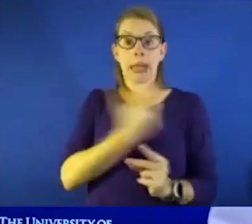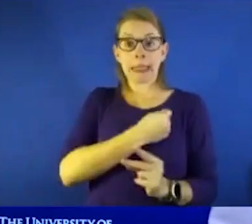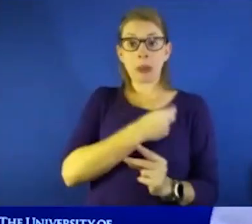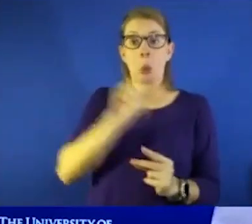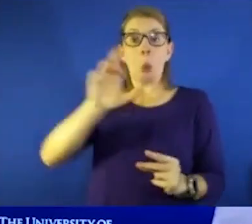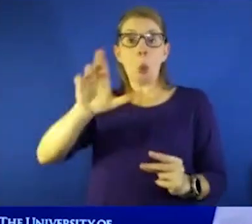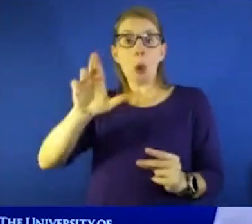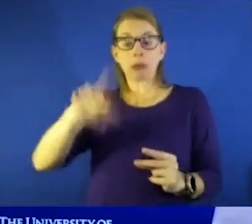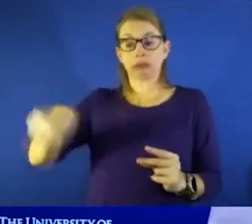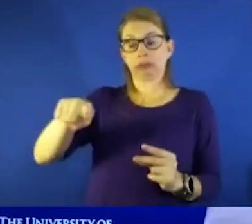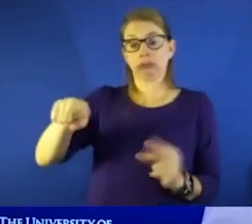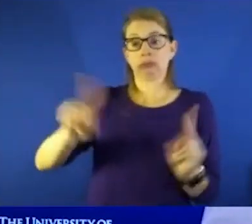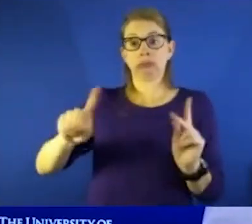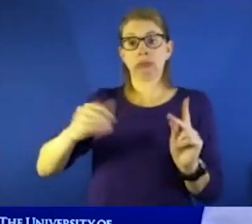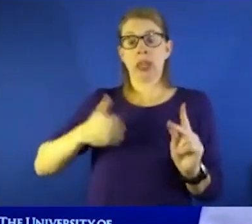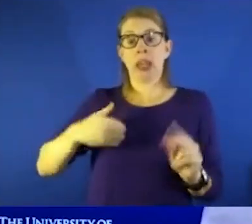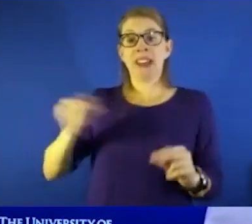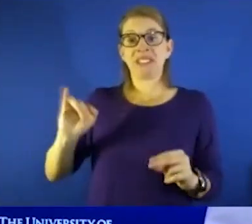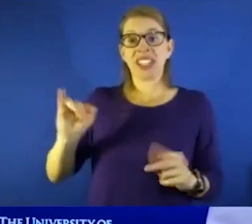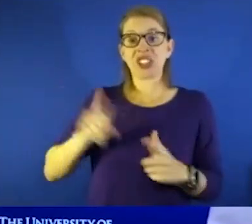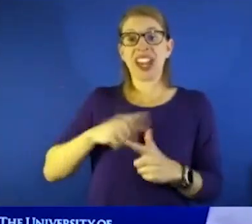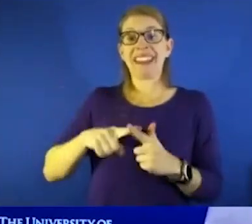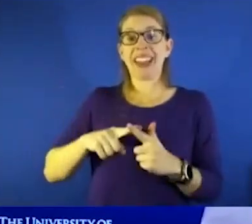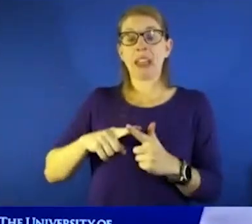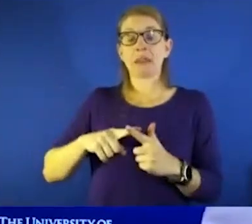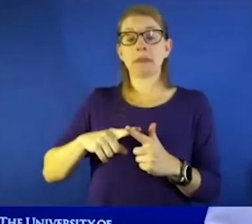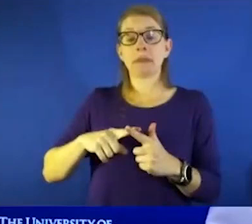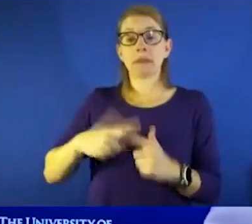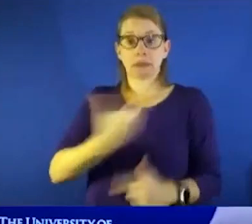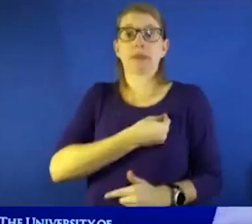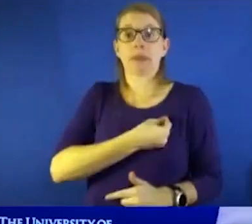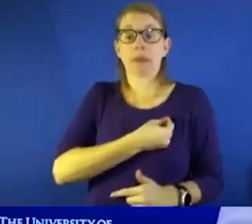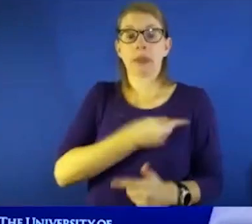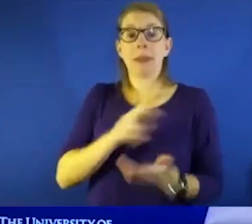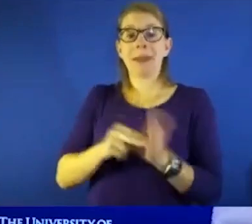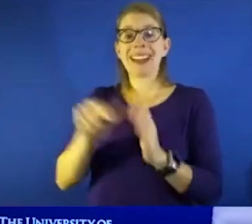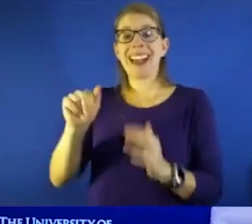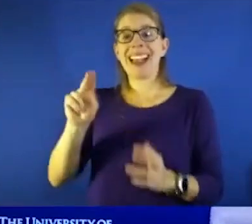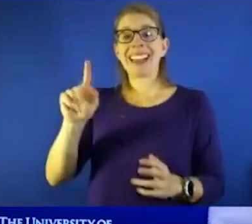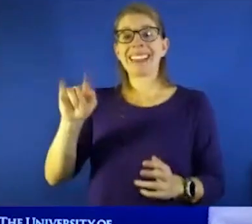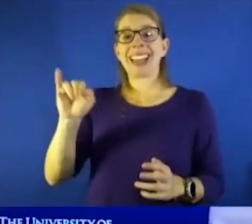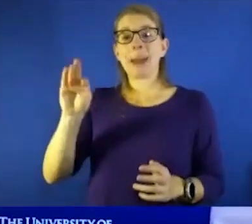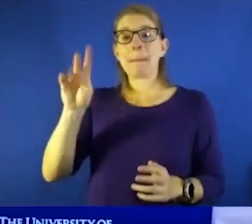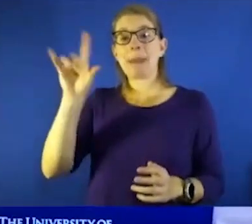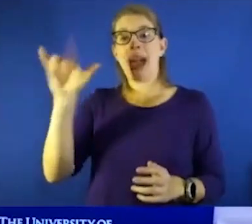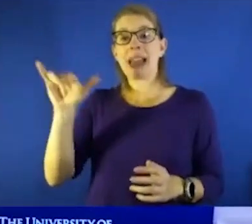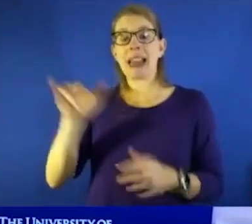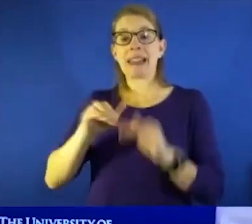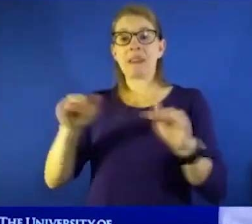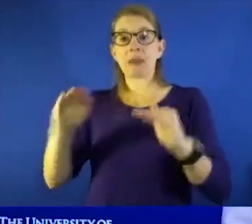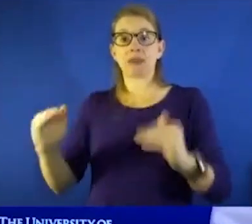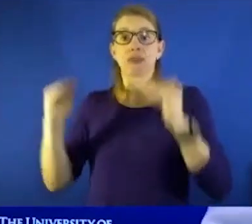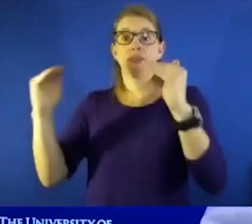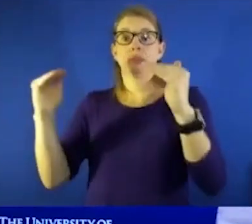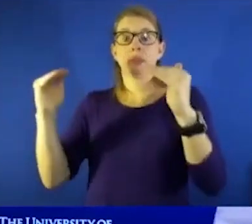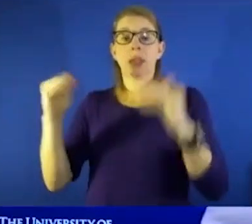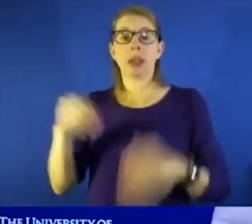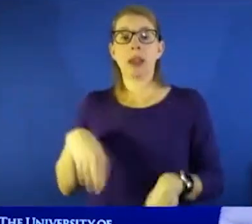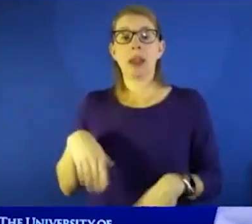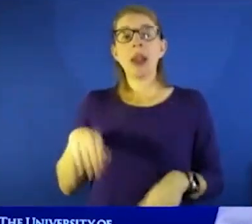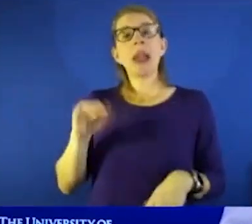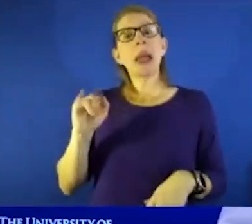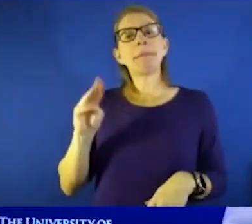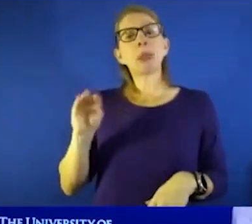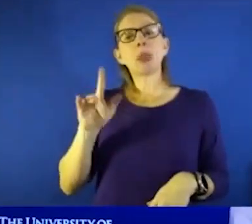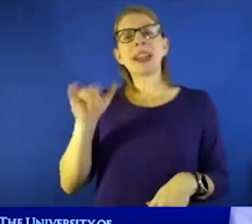even infection and then vaccination had much higher antibody levels. Now, we know that immunity is just not antibody levels, but sometimes we use that